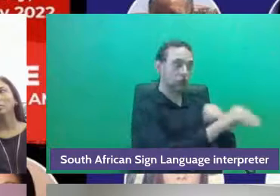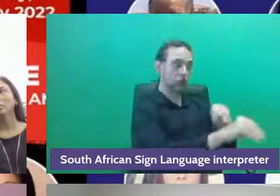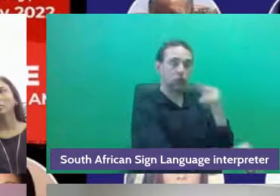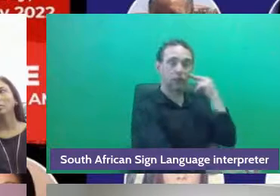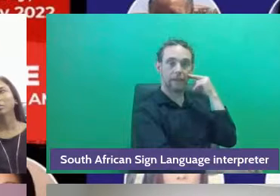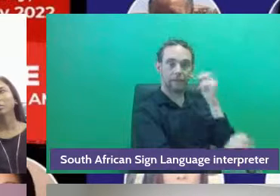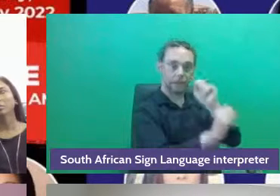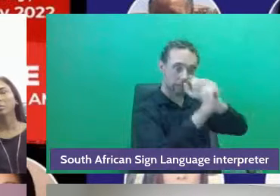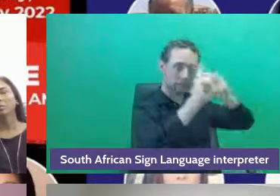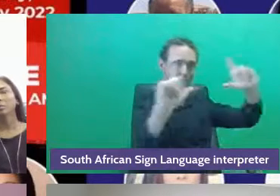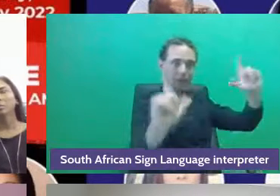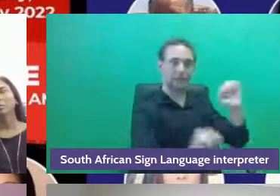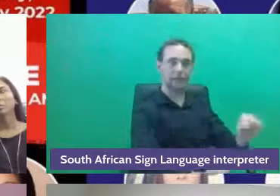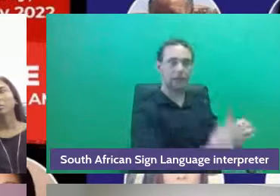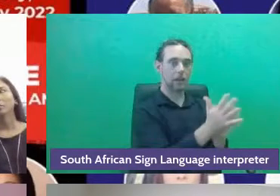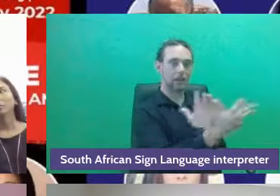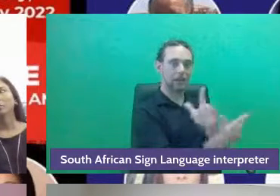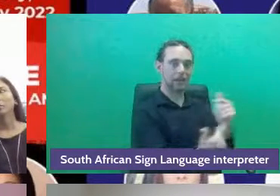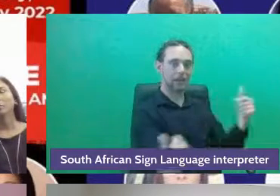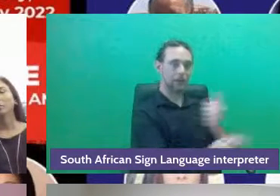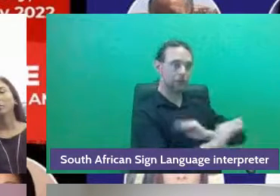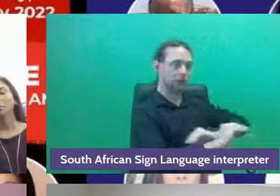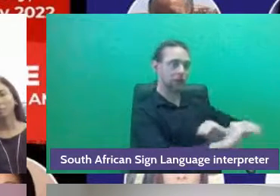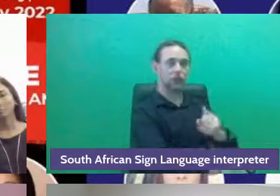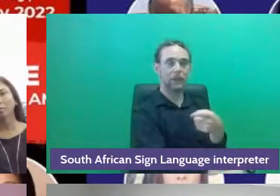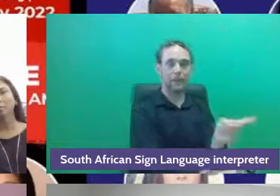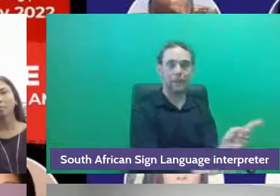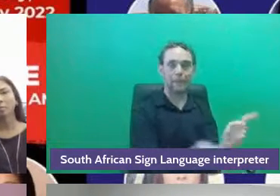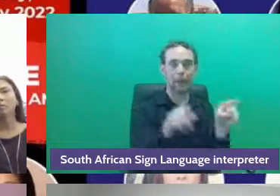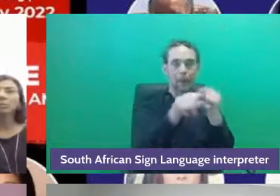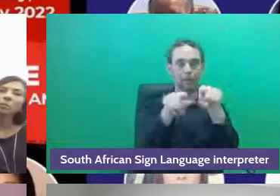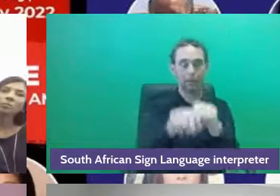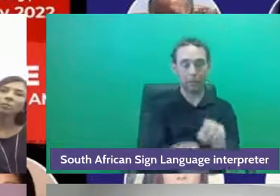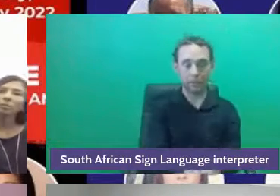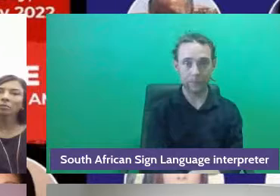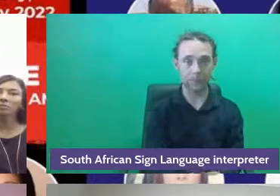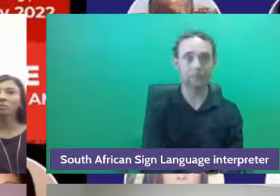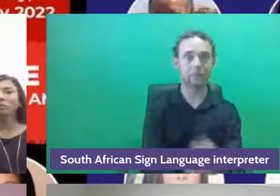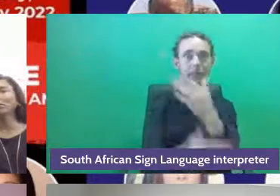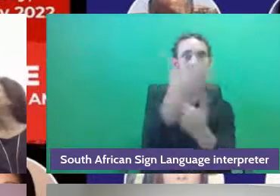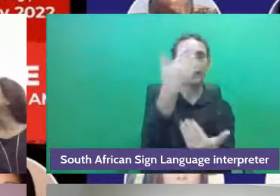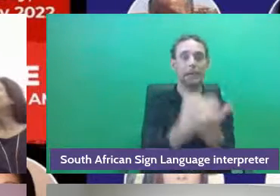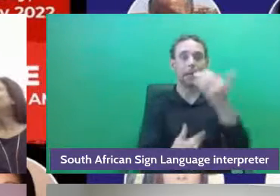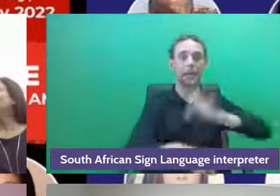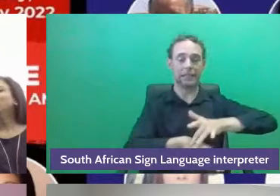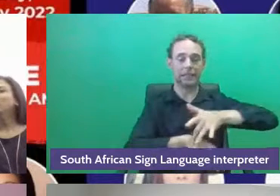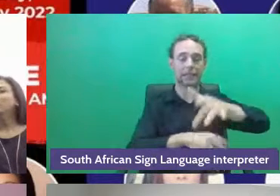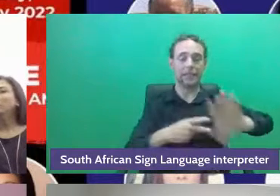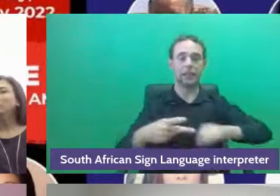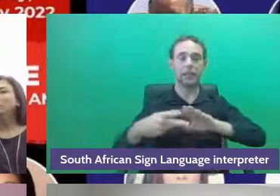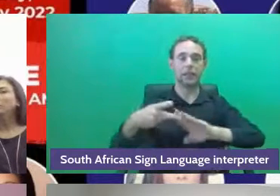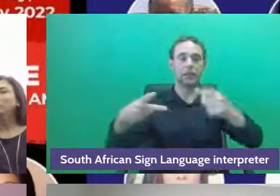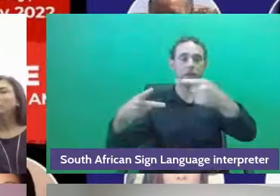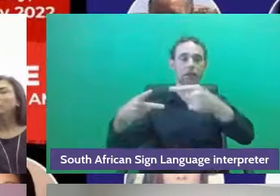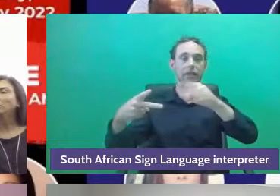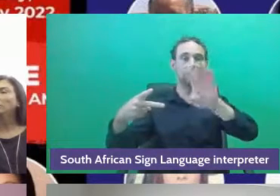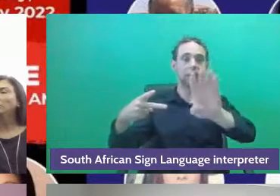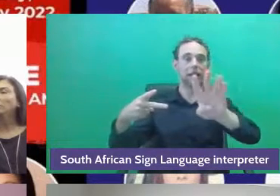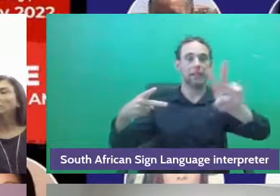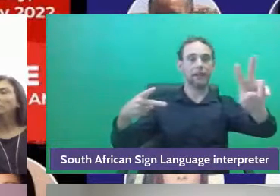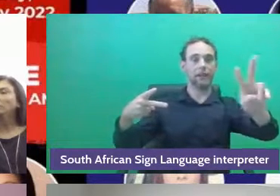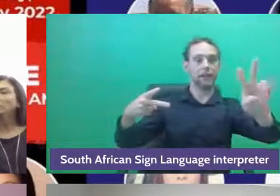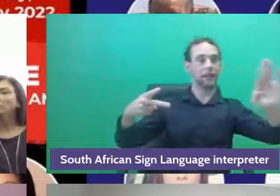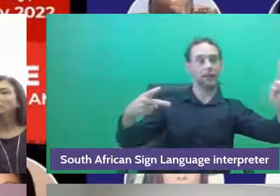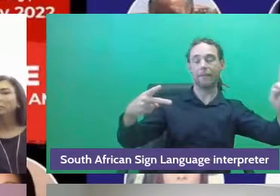been teaching them sign language. And the disability sensitization and gender-based violence and femicide, I think it should